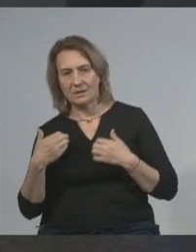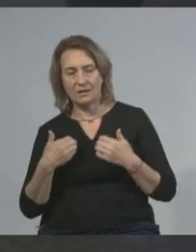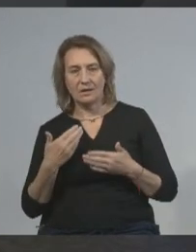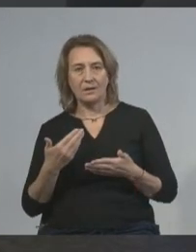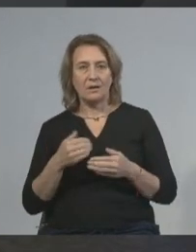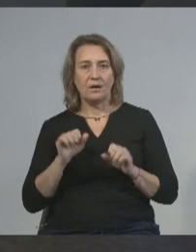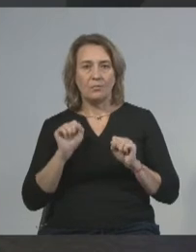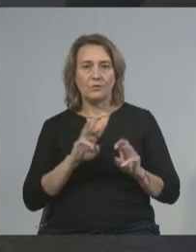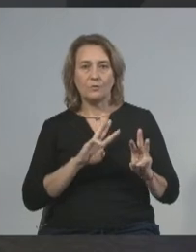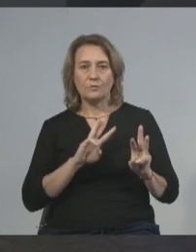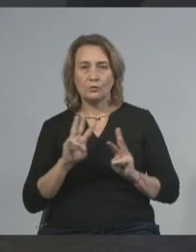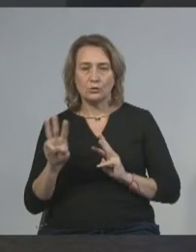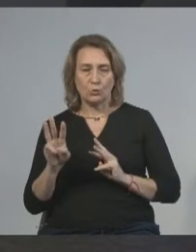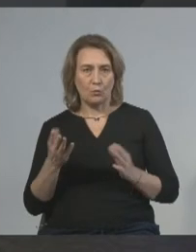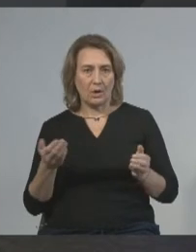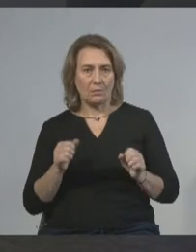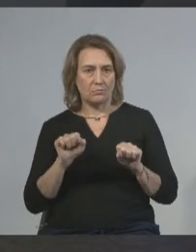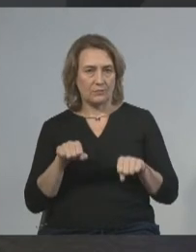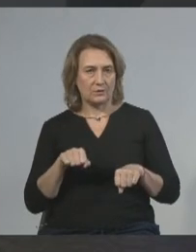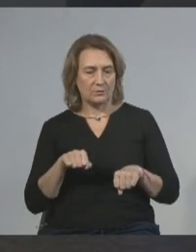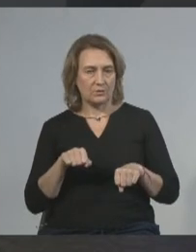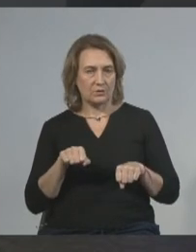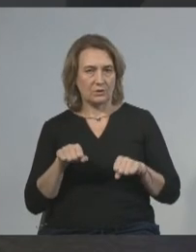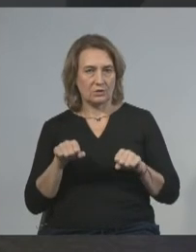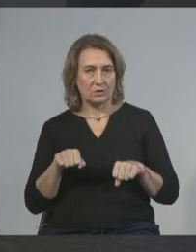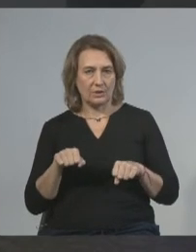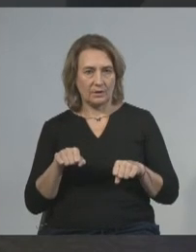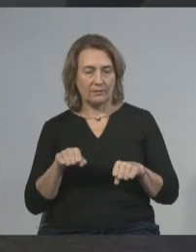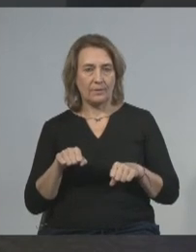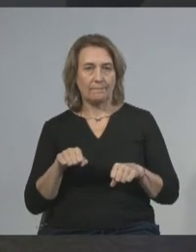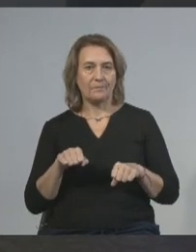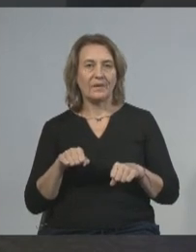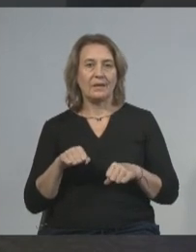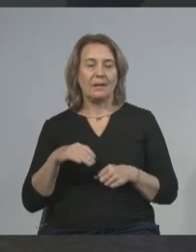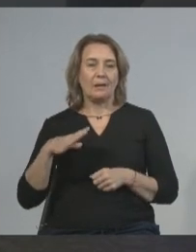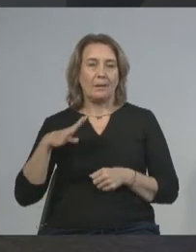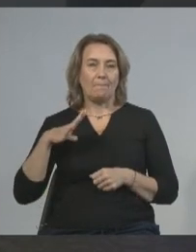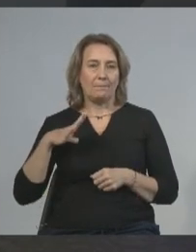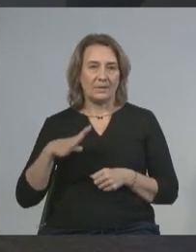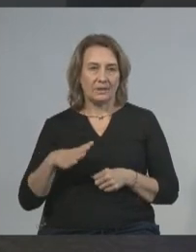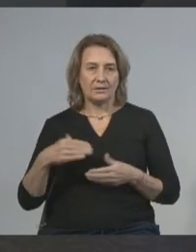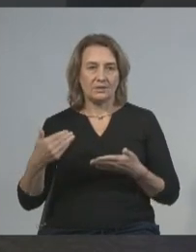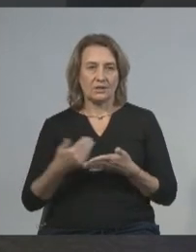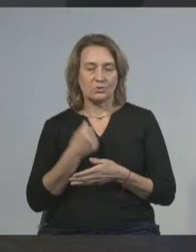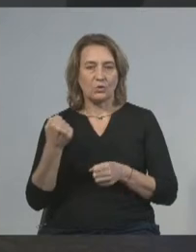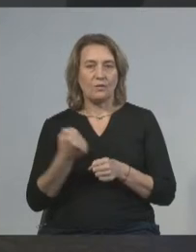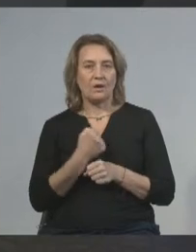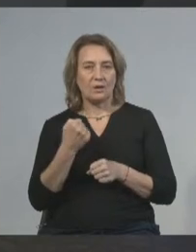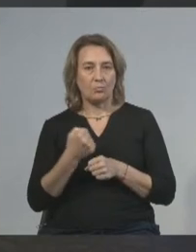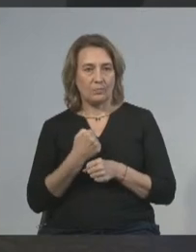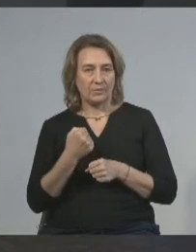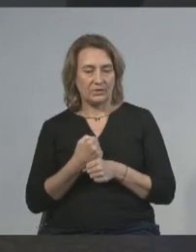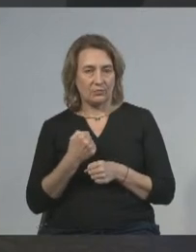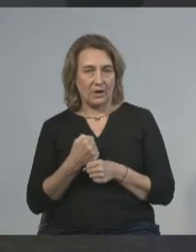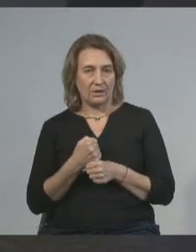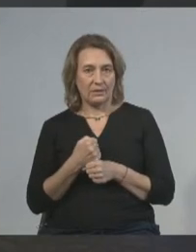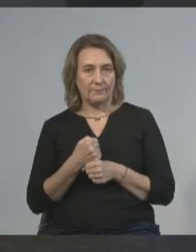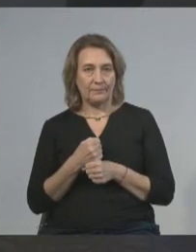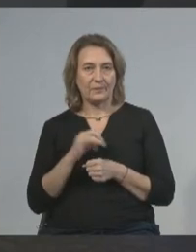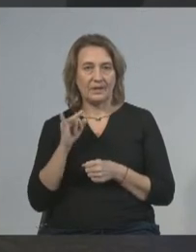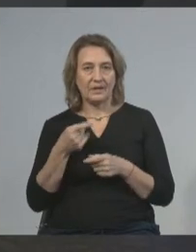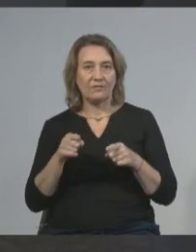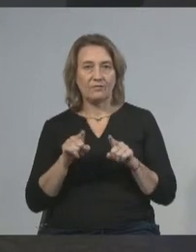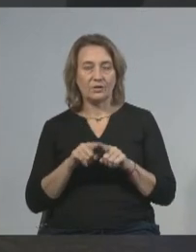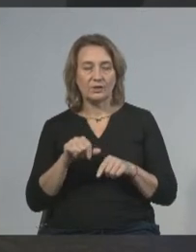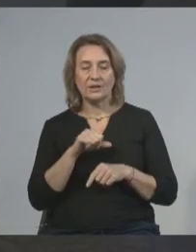more panic and the newsrooms will have to work again